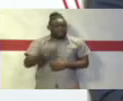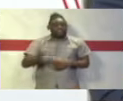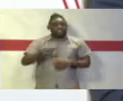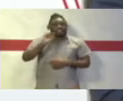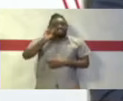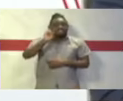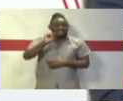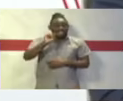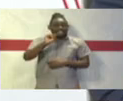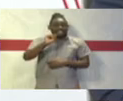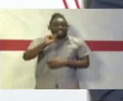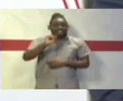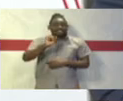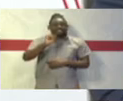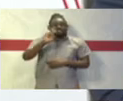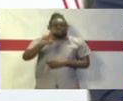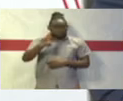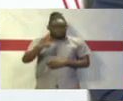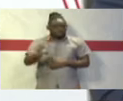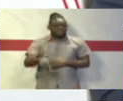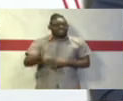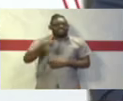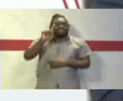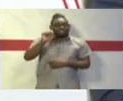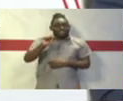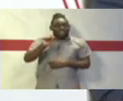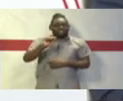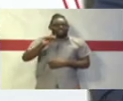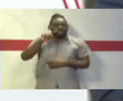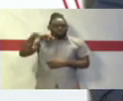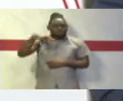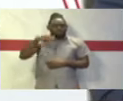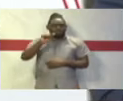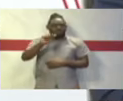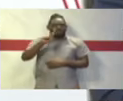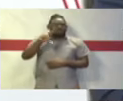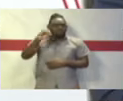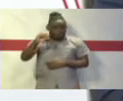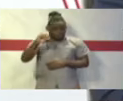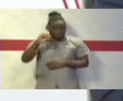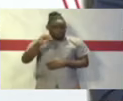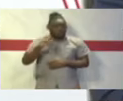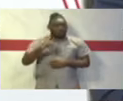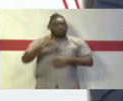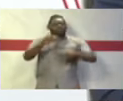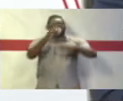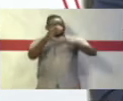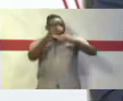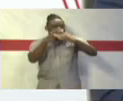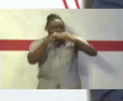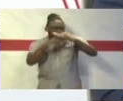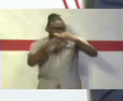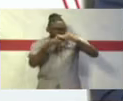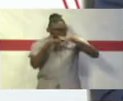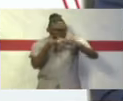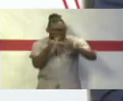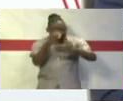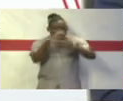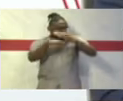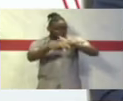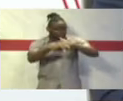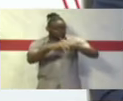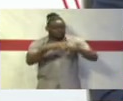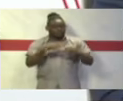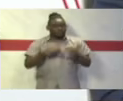Center, Talparo Health Center, Chaguanas District Health Facility, the Cunupia